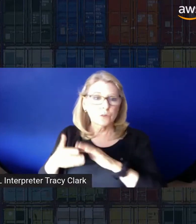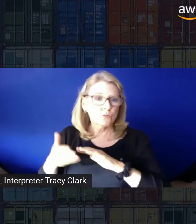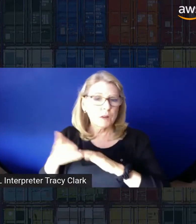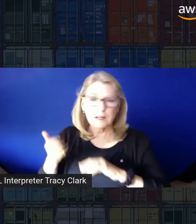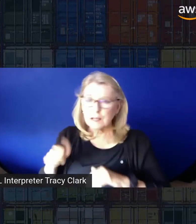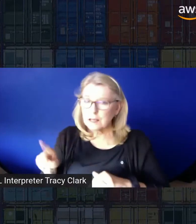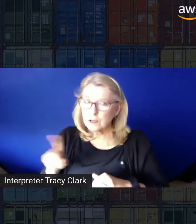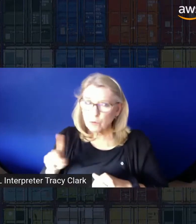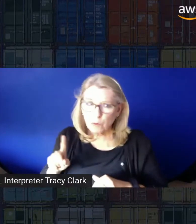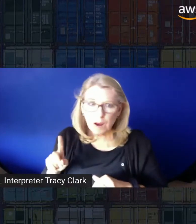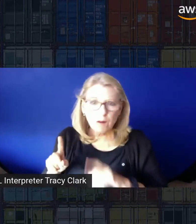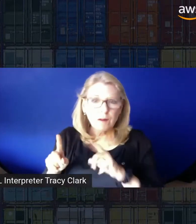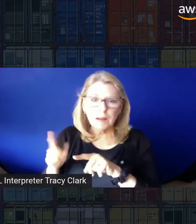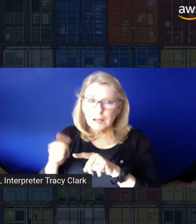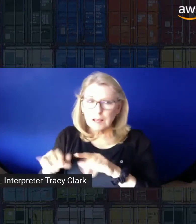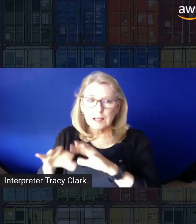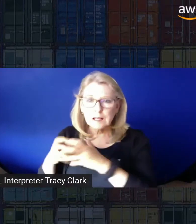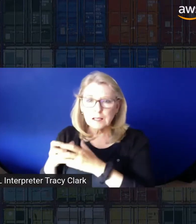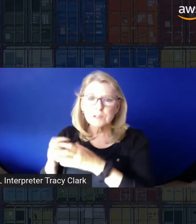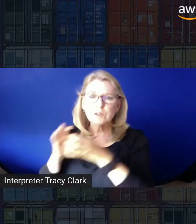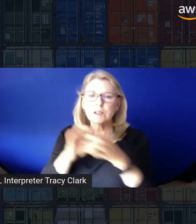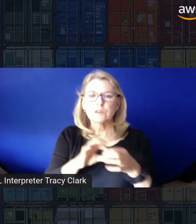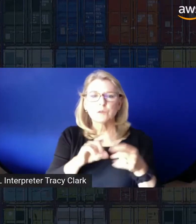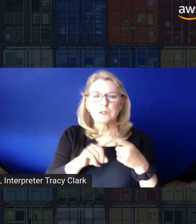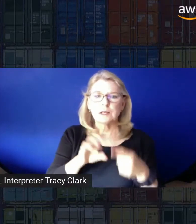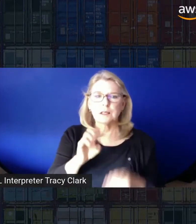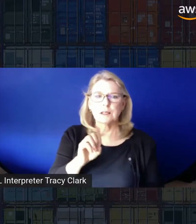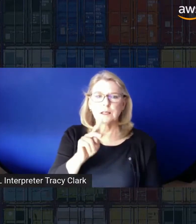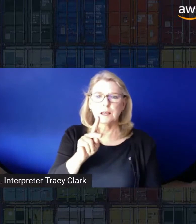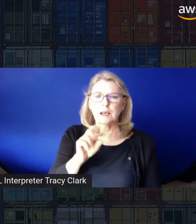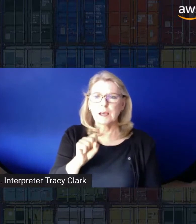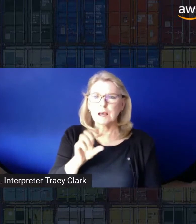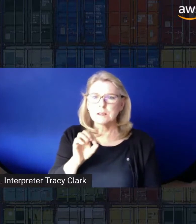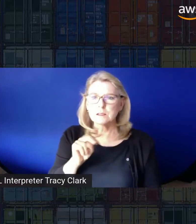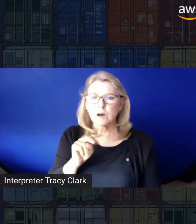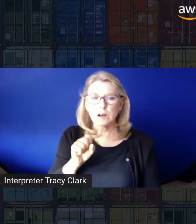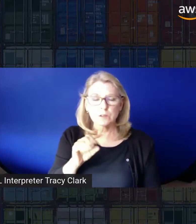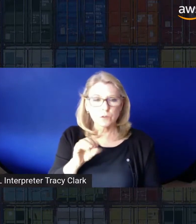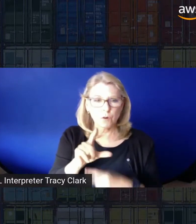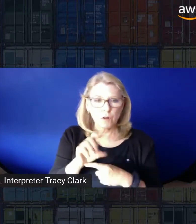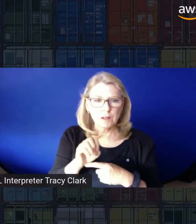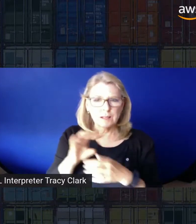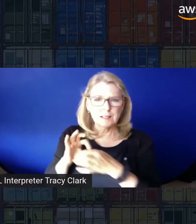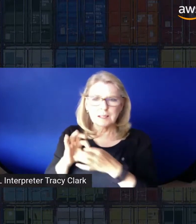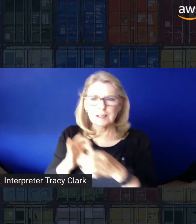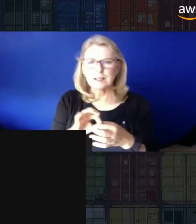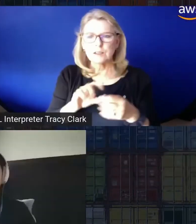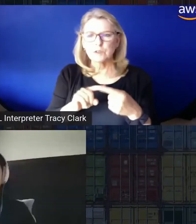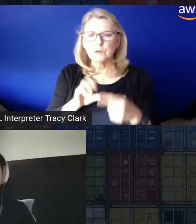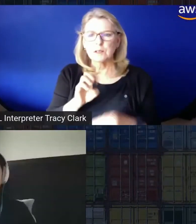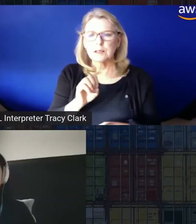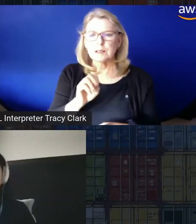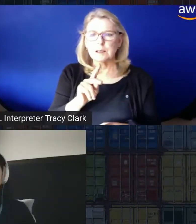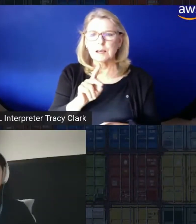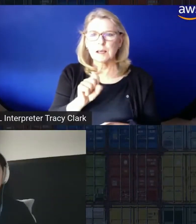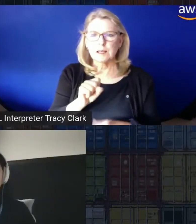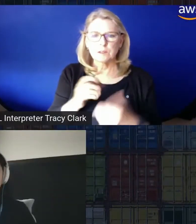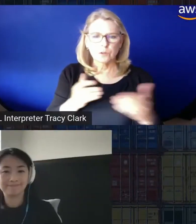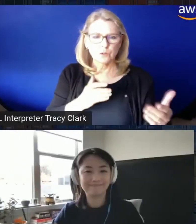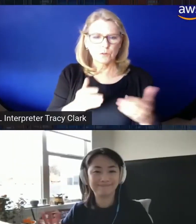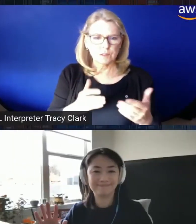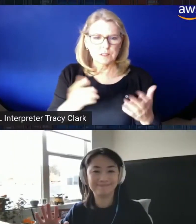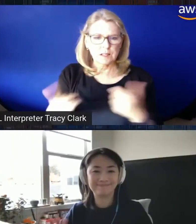cluster, into the EKS console and connecting it to EKS as a service. So we're going to bring in Lee Chun and